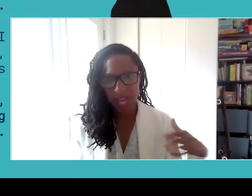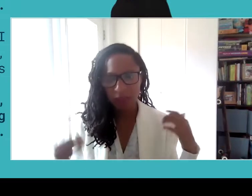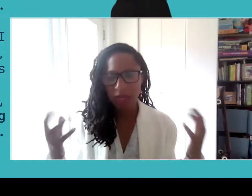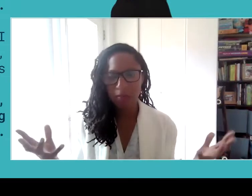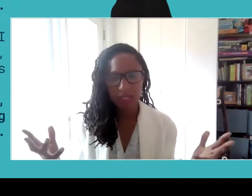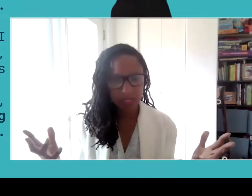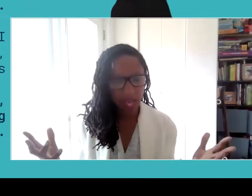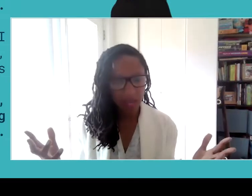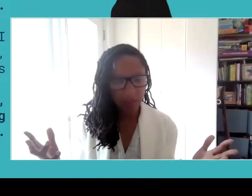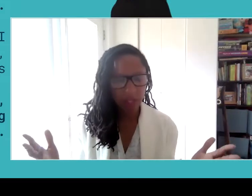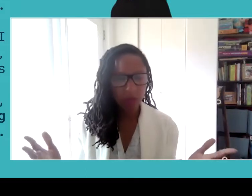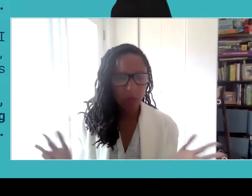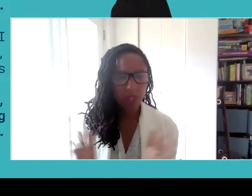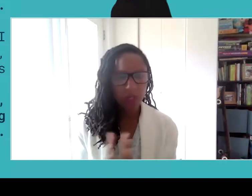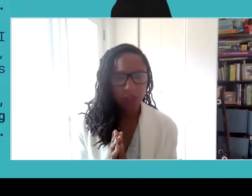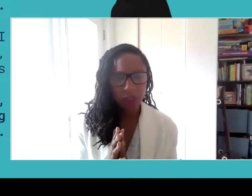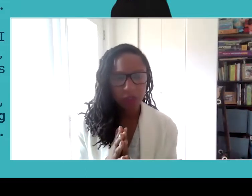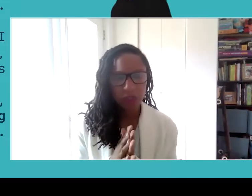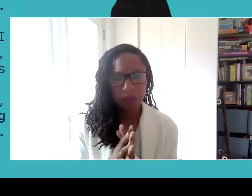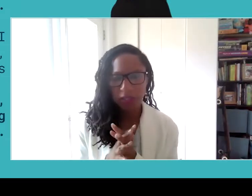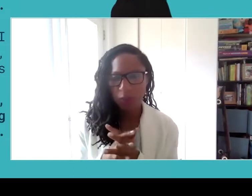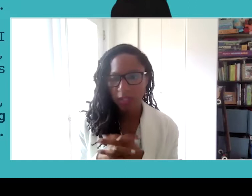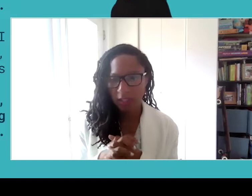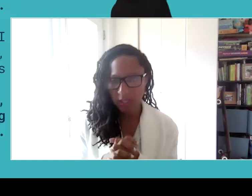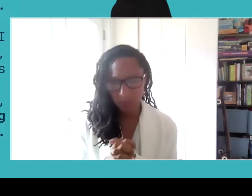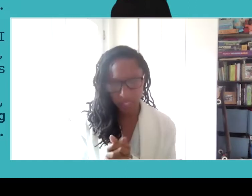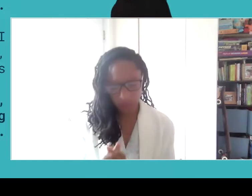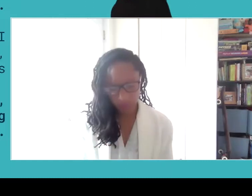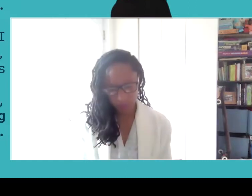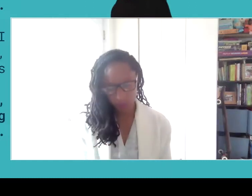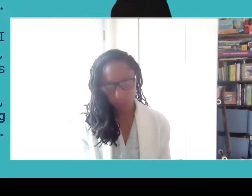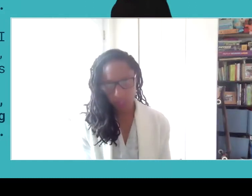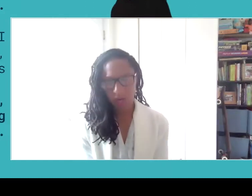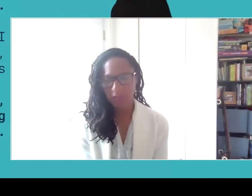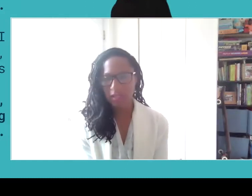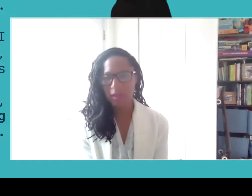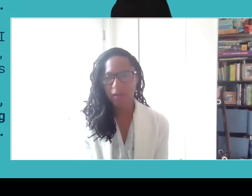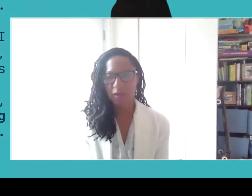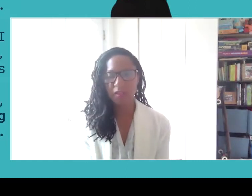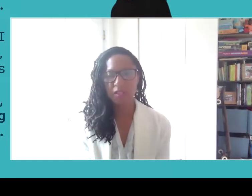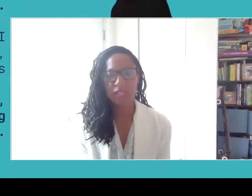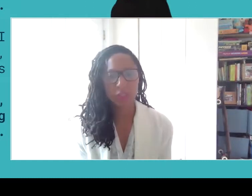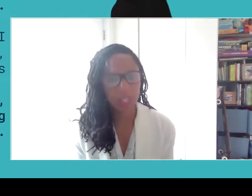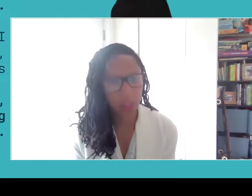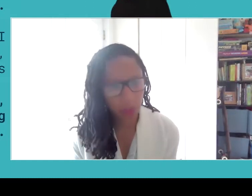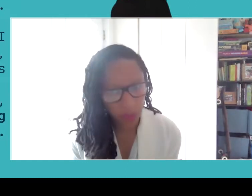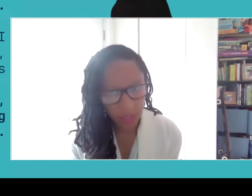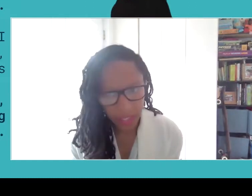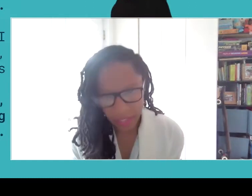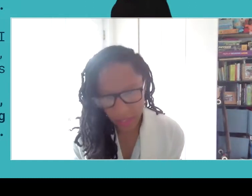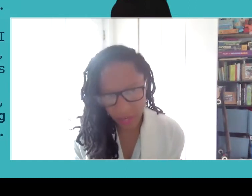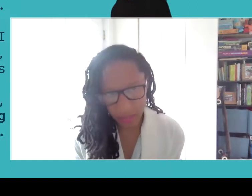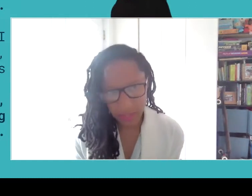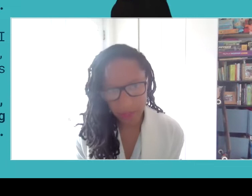have, but a must to have. We encourage you to please watch this space. We've been working hard in the background of LTHJ Global